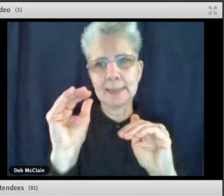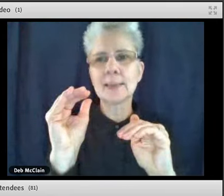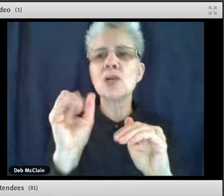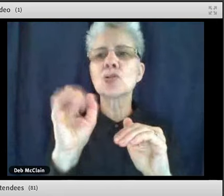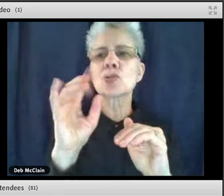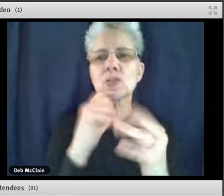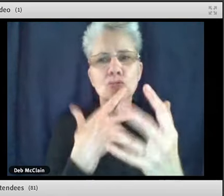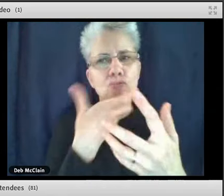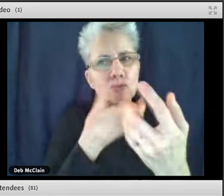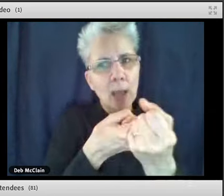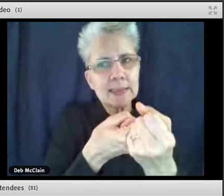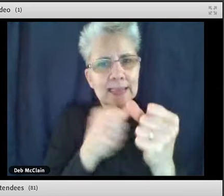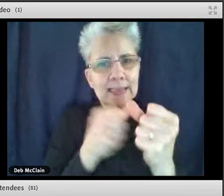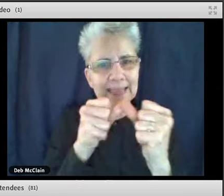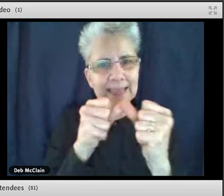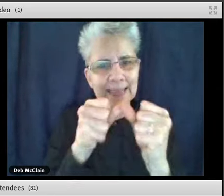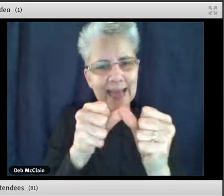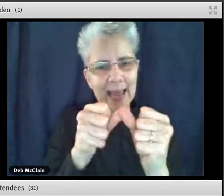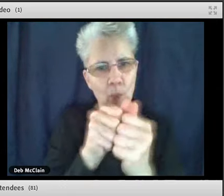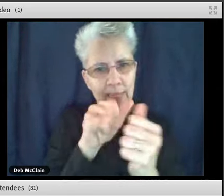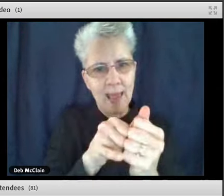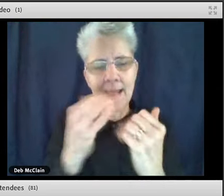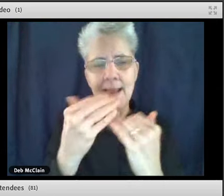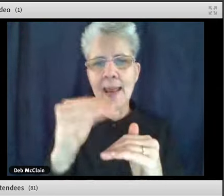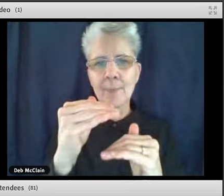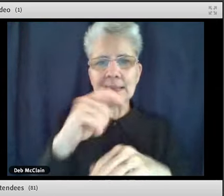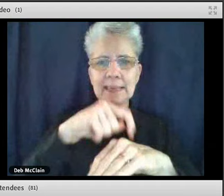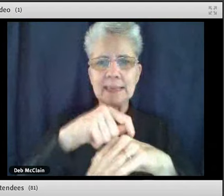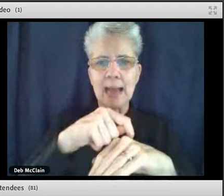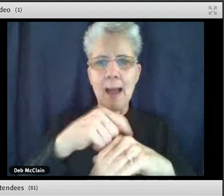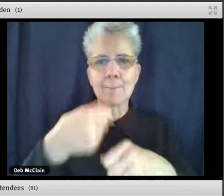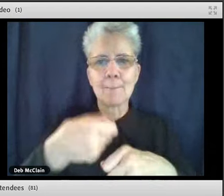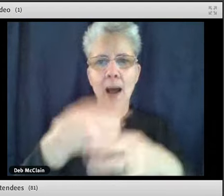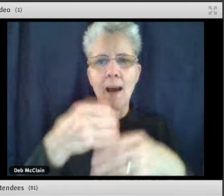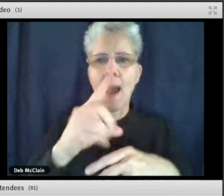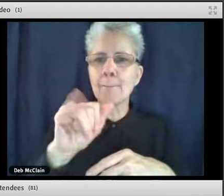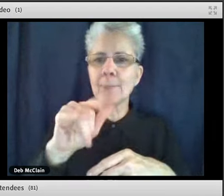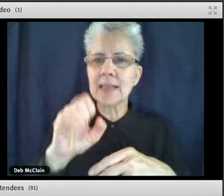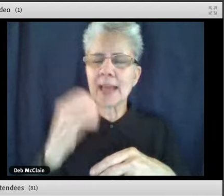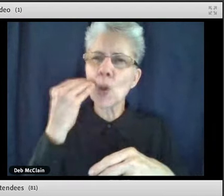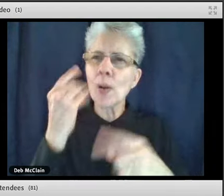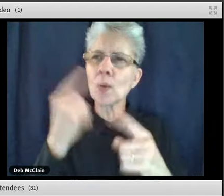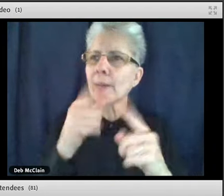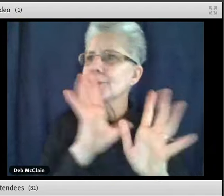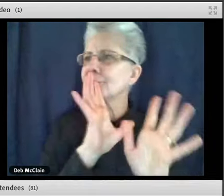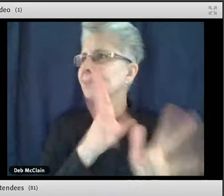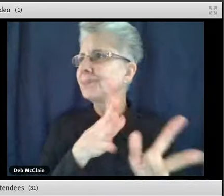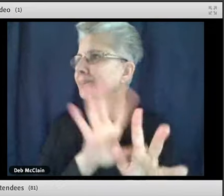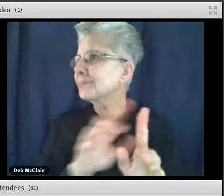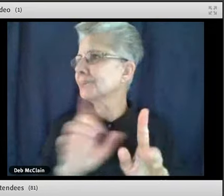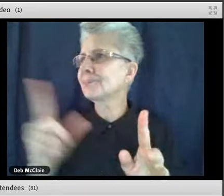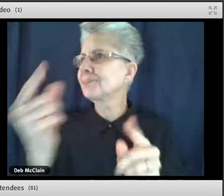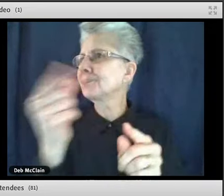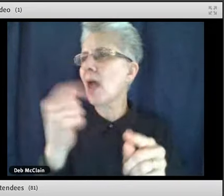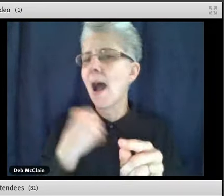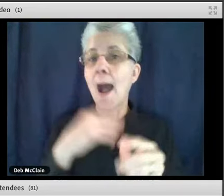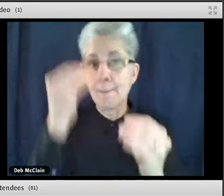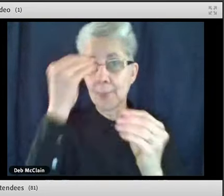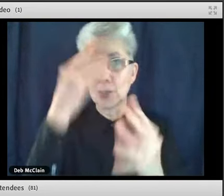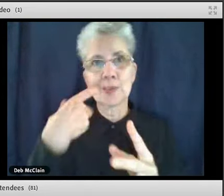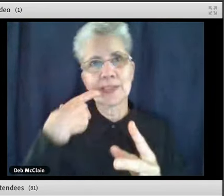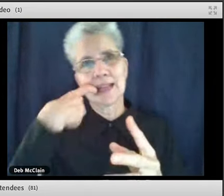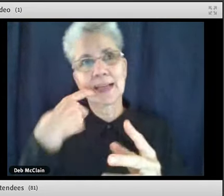others. I'm a key spouse for the civil engineering squadron at the base. So if somebody needed groceries, I could take that